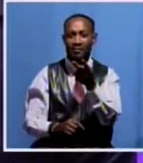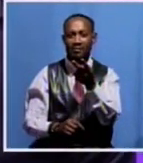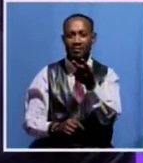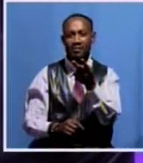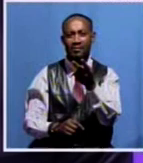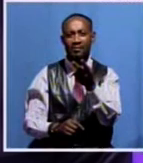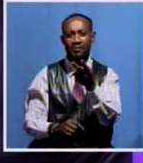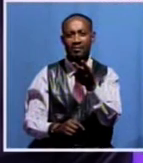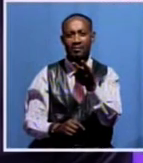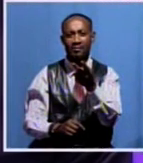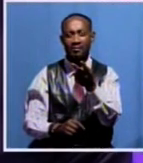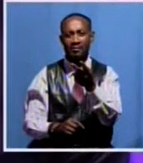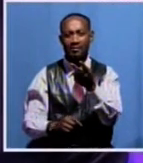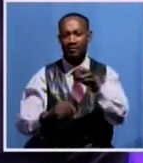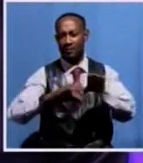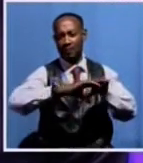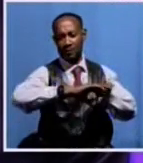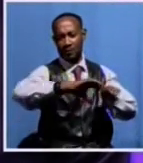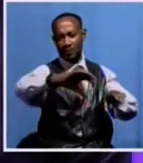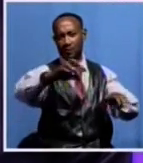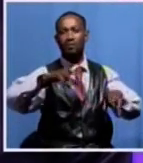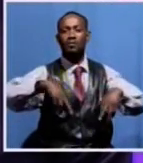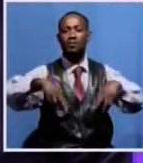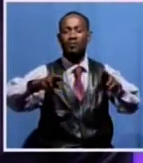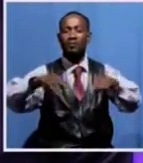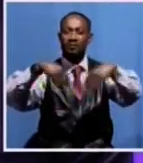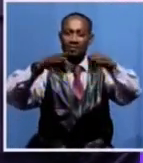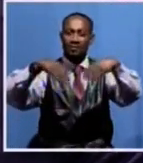these people who sell cement.